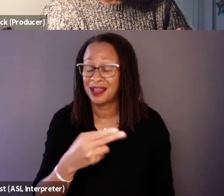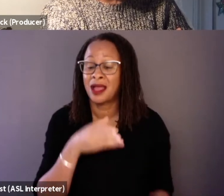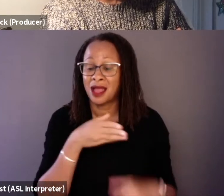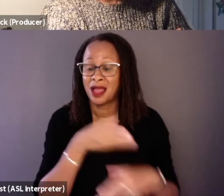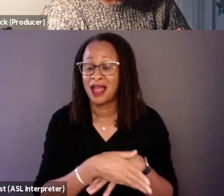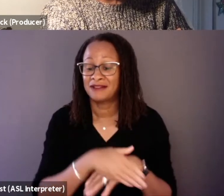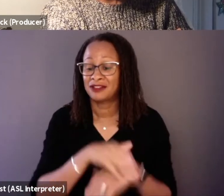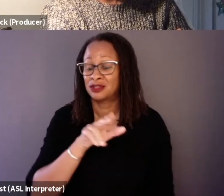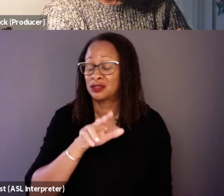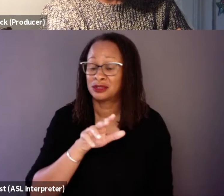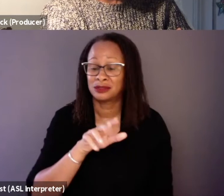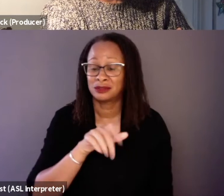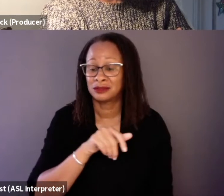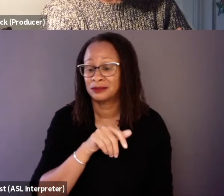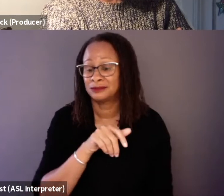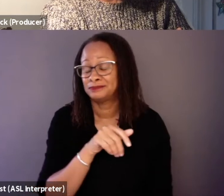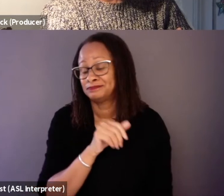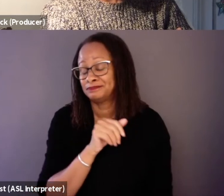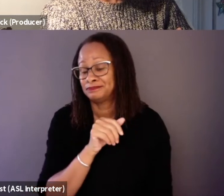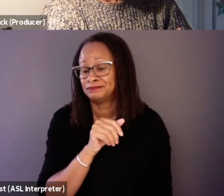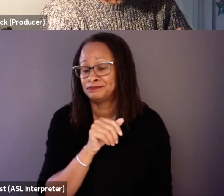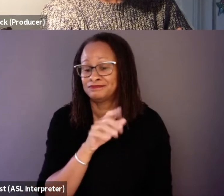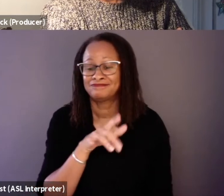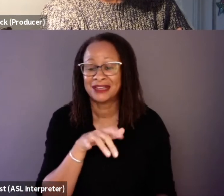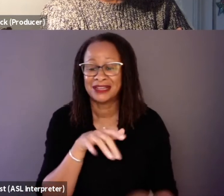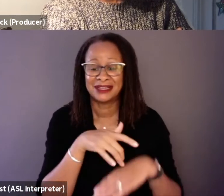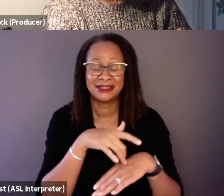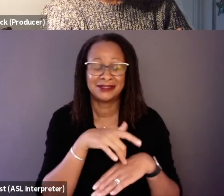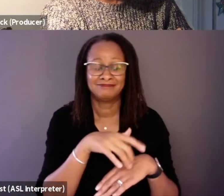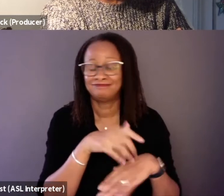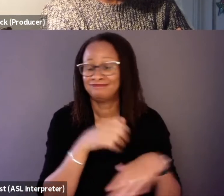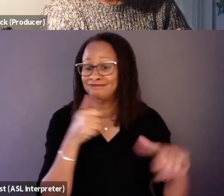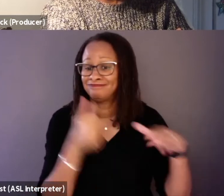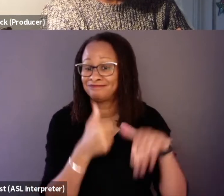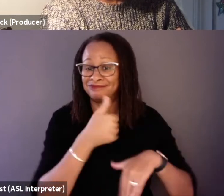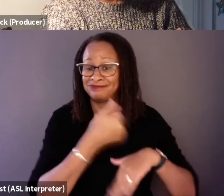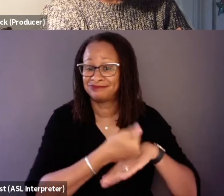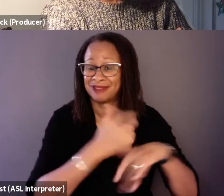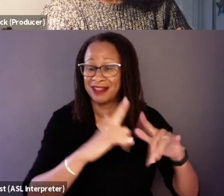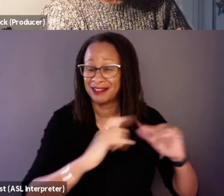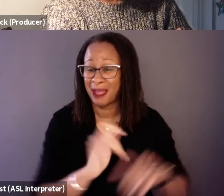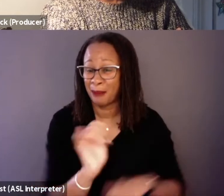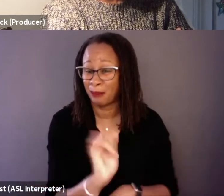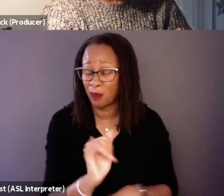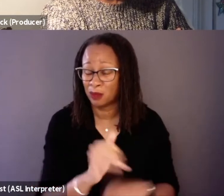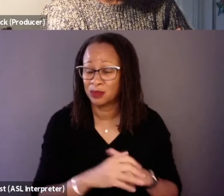35 years, Shaista is like a displaced. He's living in displacement camp,